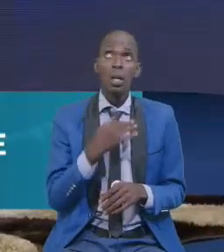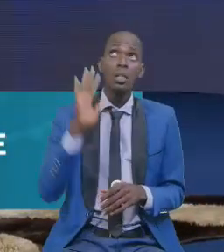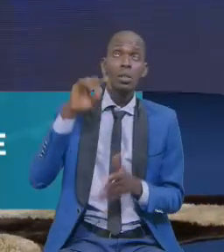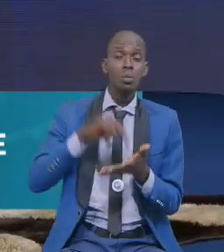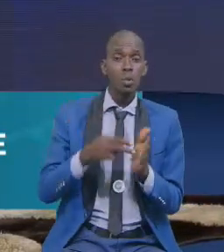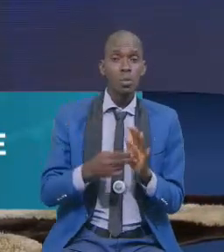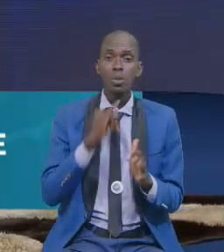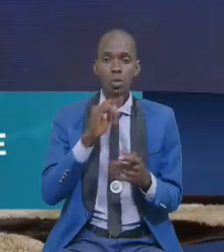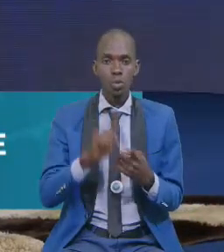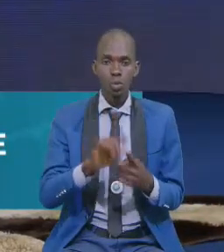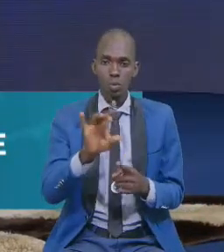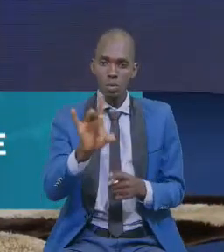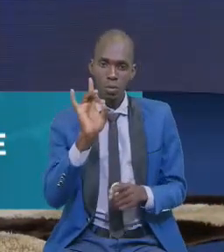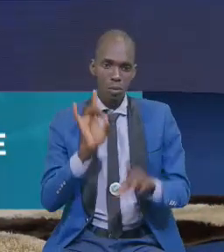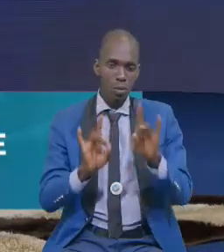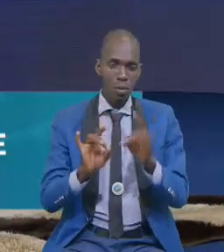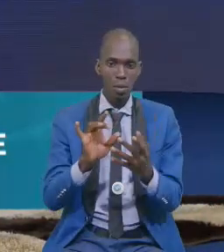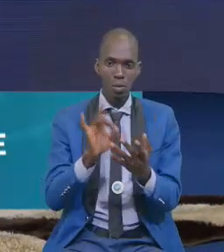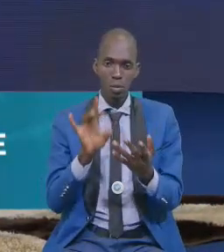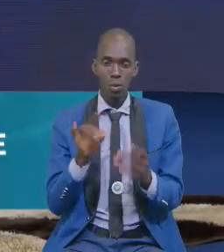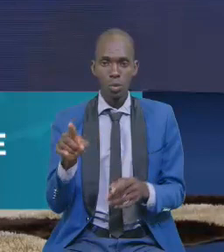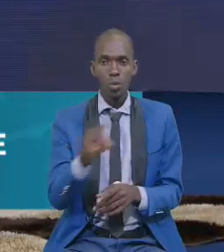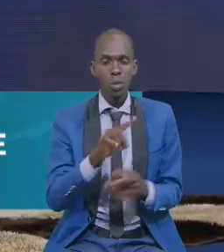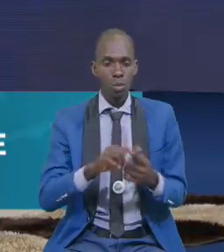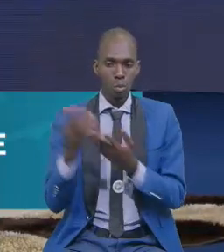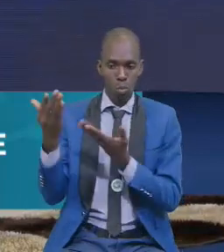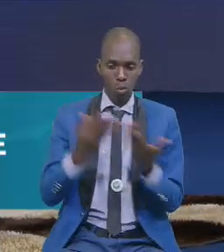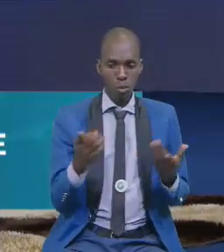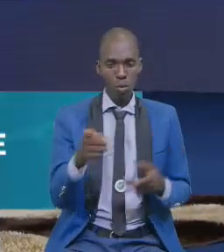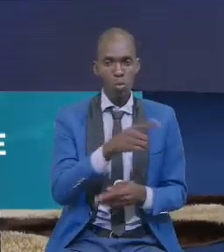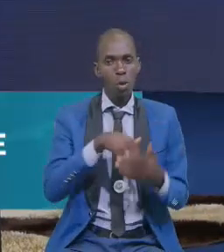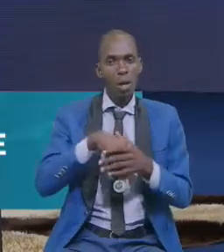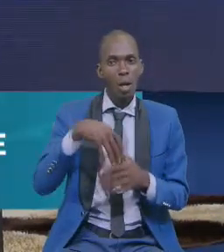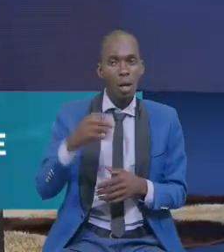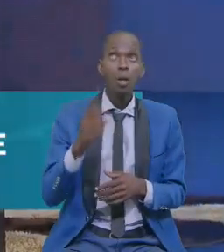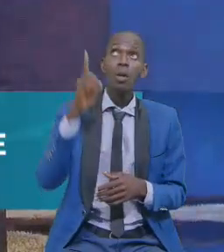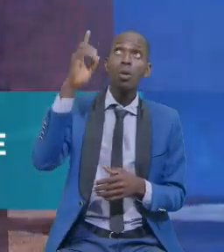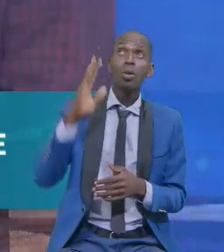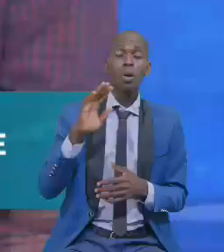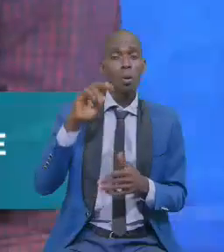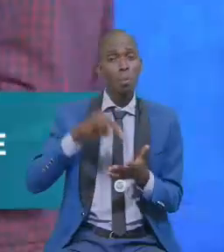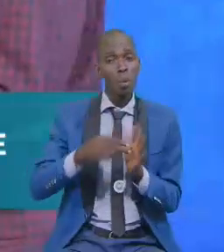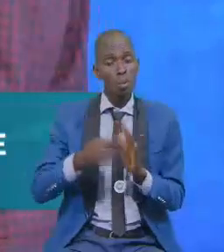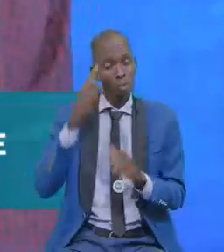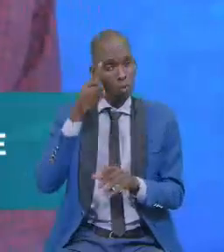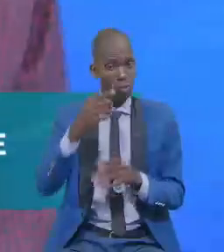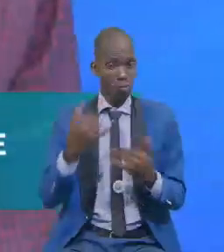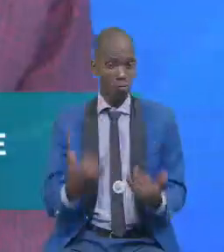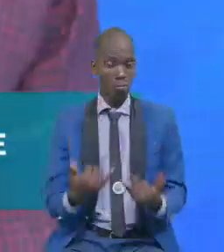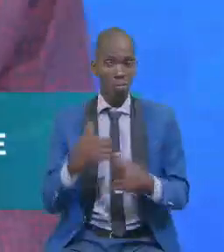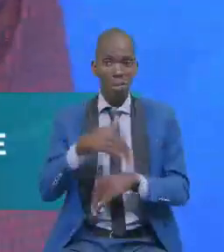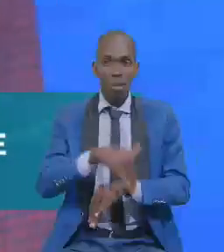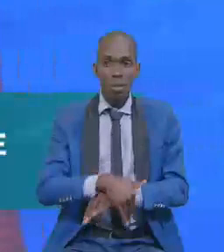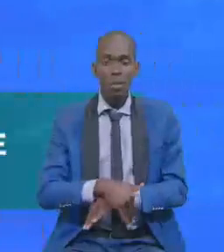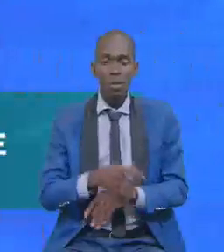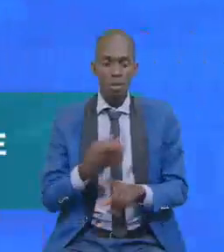you and to bring you out. God's purpose for you tonight, for the